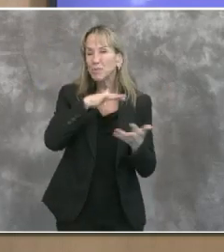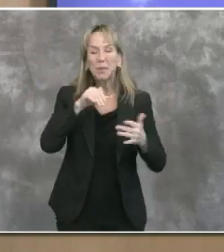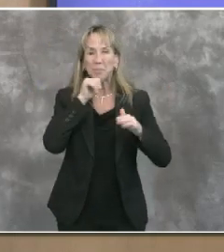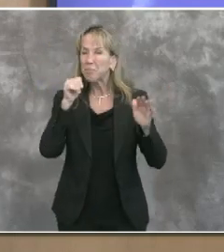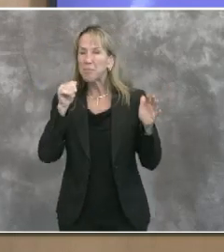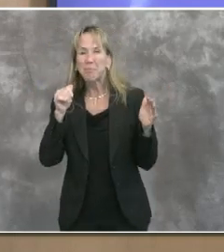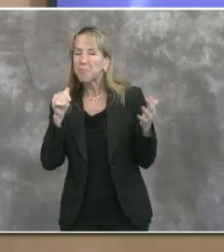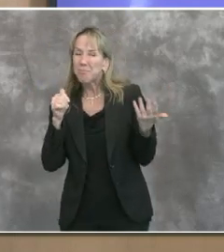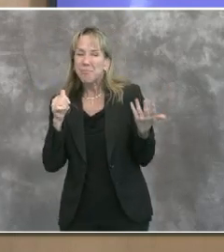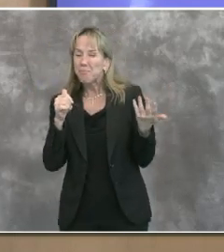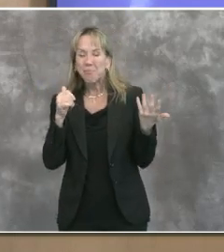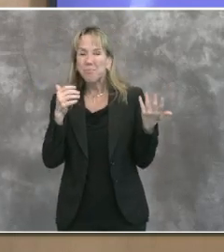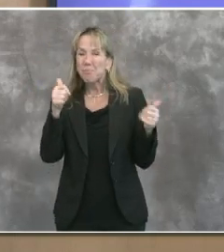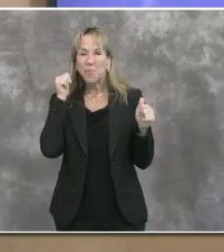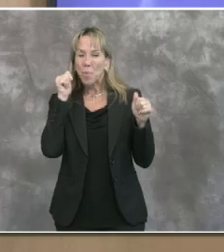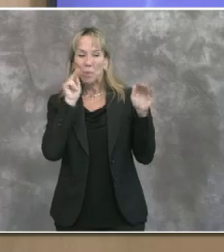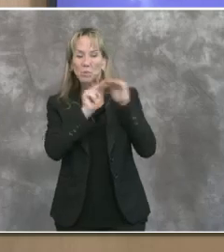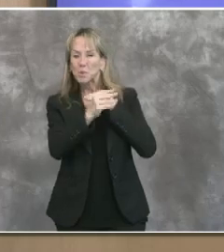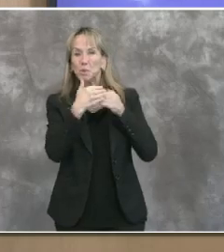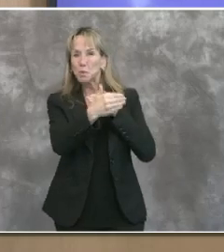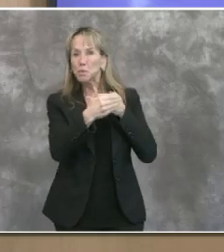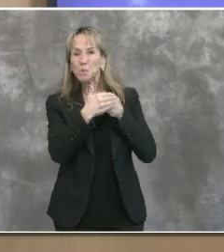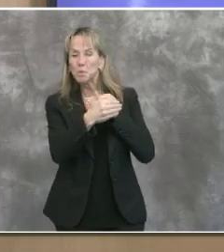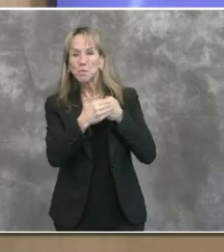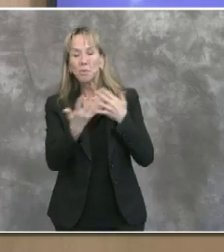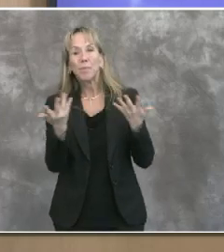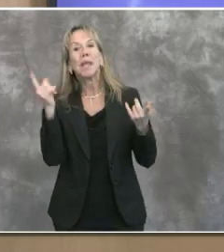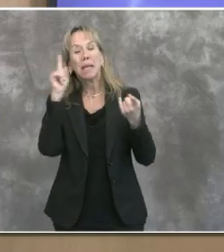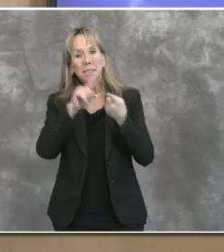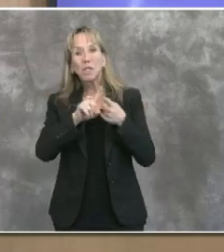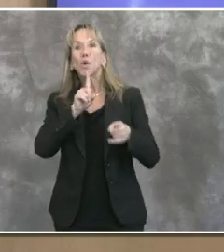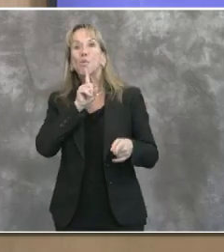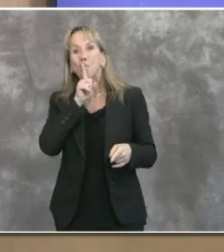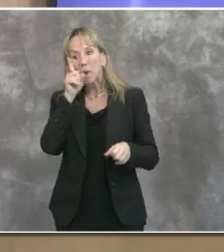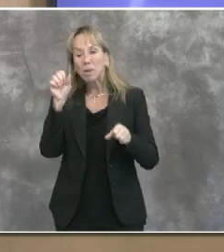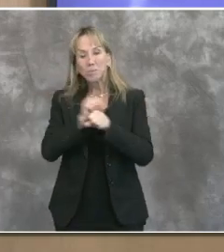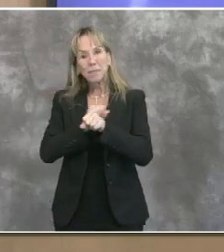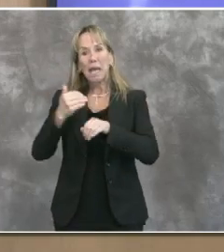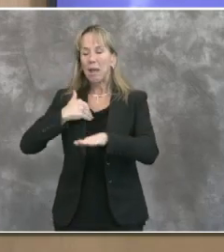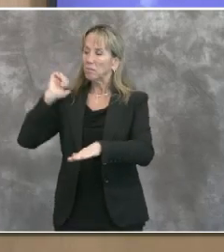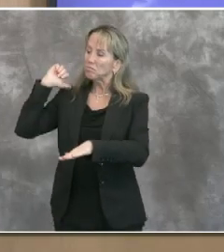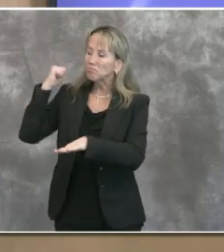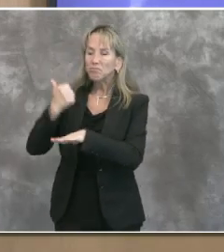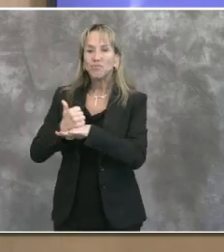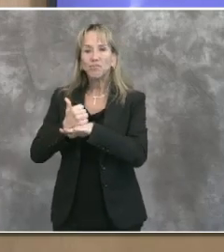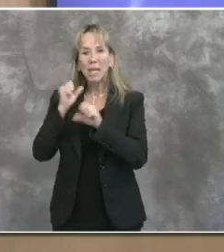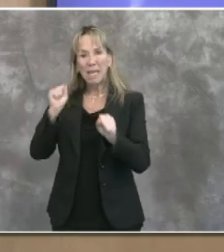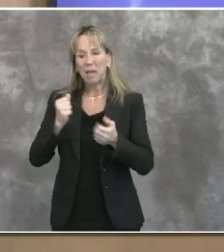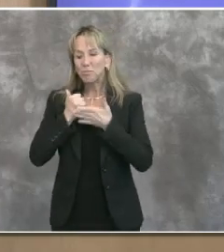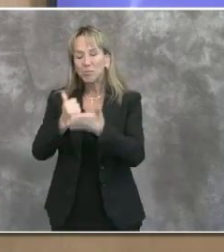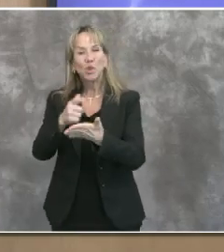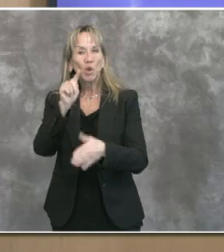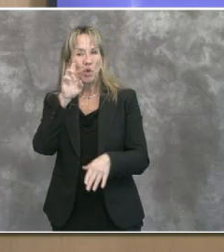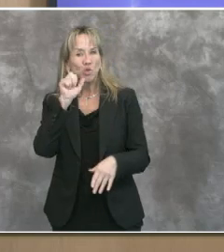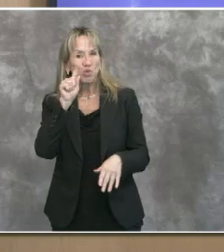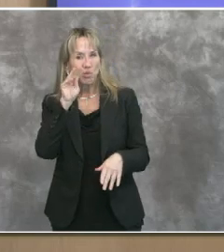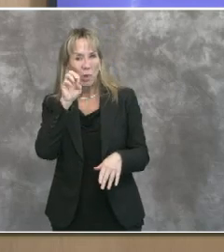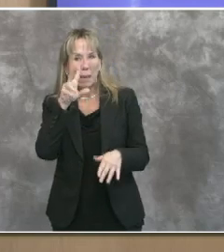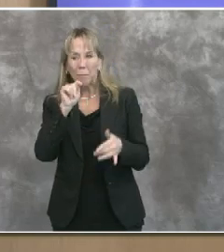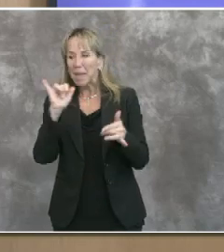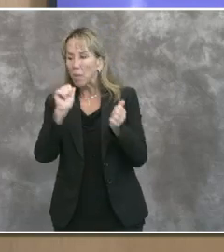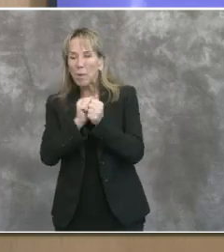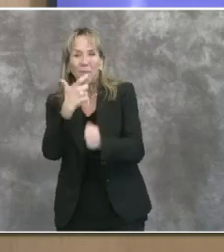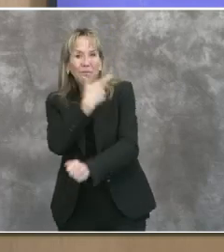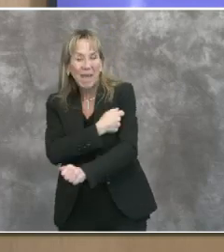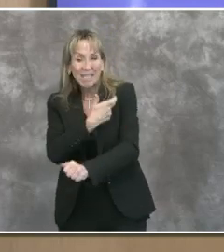was unlikely until such time as we either had a really robust treatment mechanism or a vaccine, but we would really not